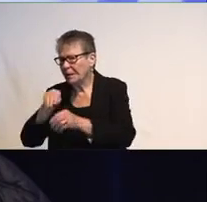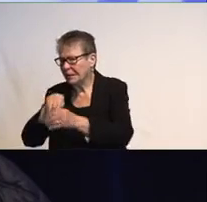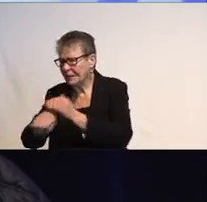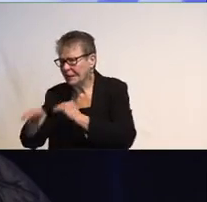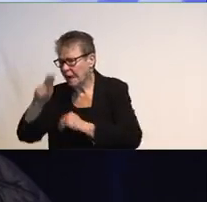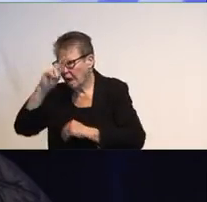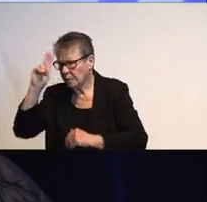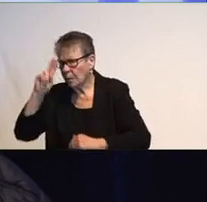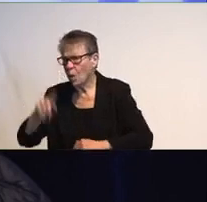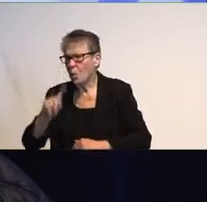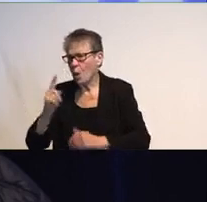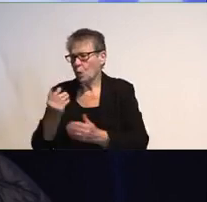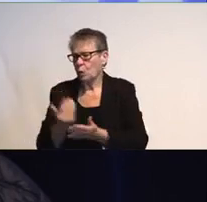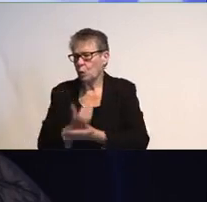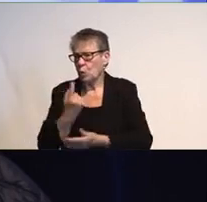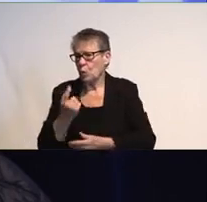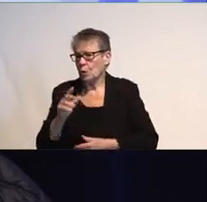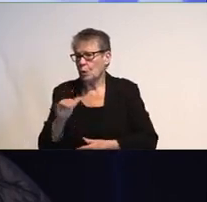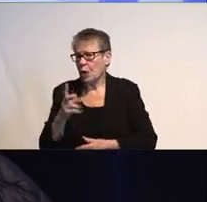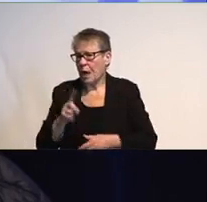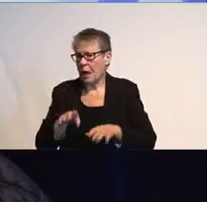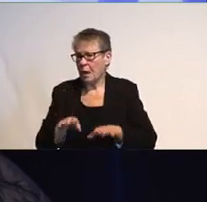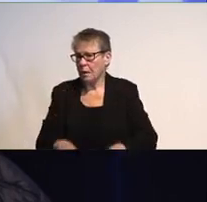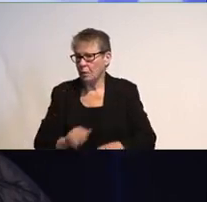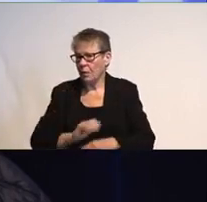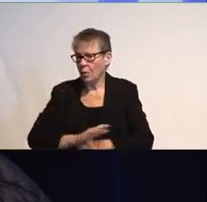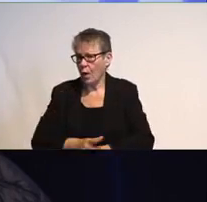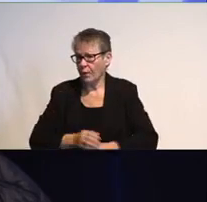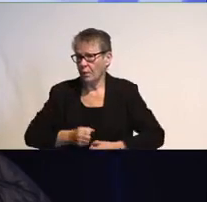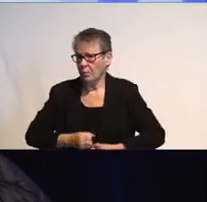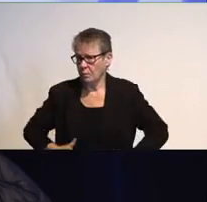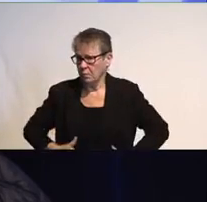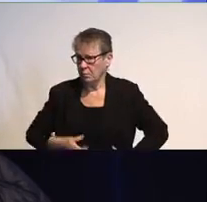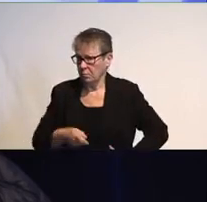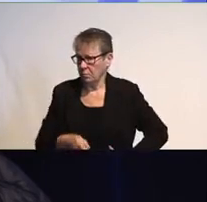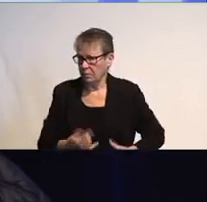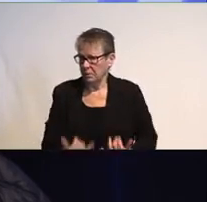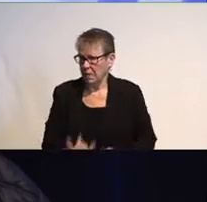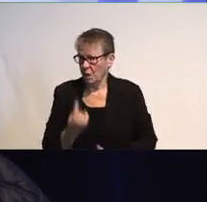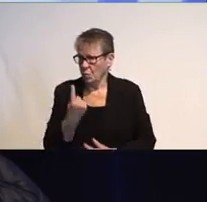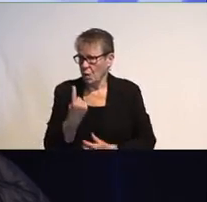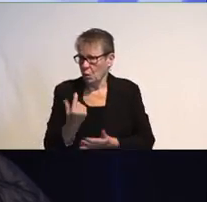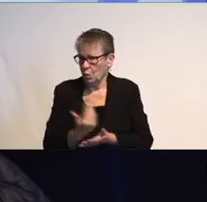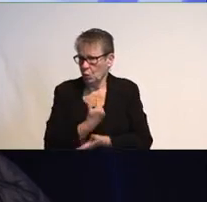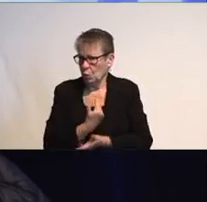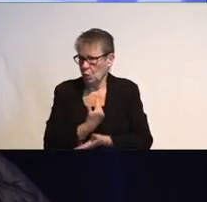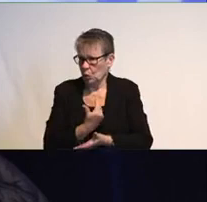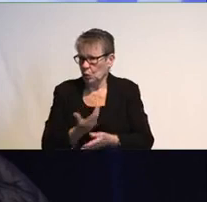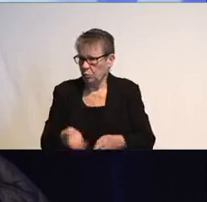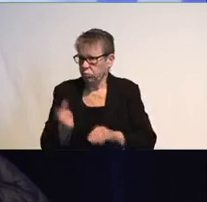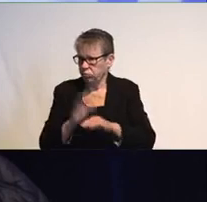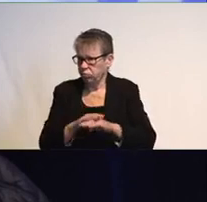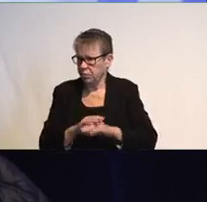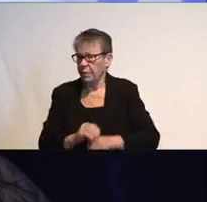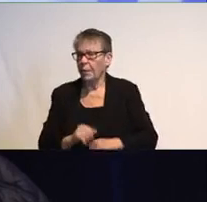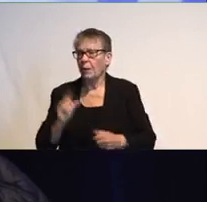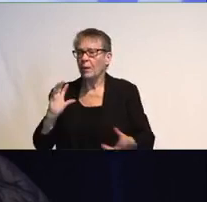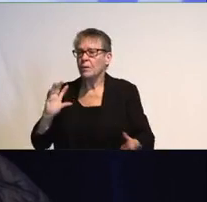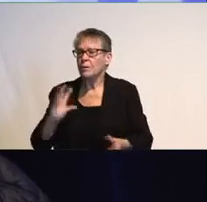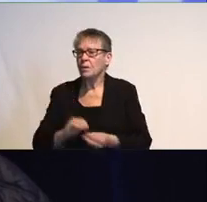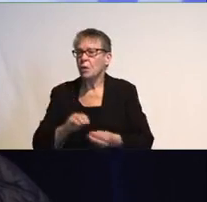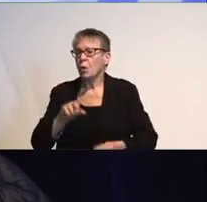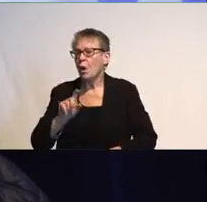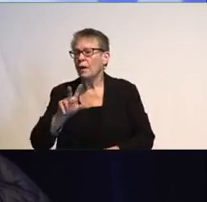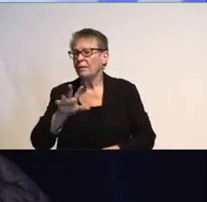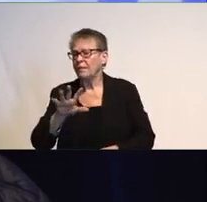multi-system inflammatory syndrome in children since our last briefing. There are 152 cumulative cases in